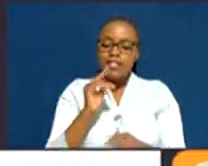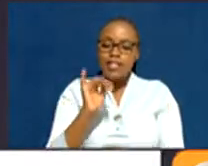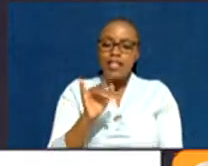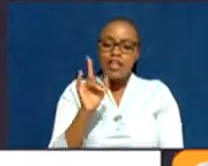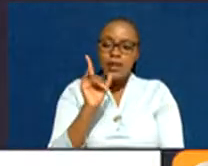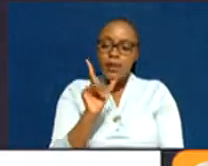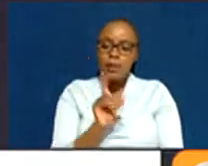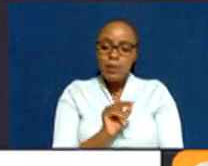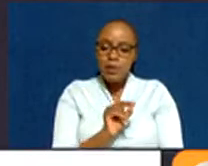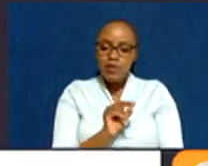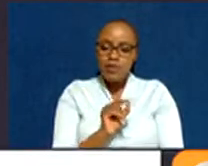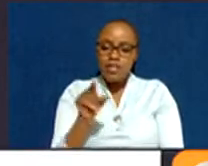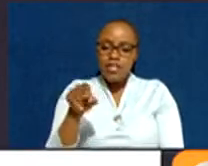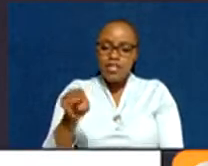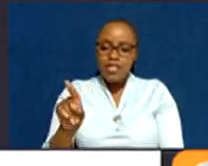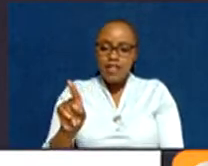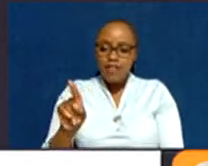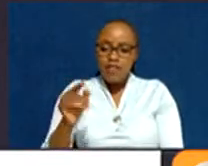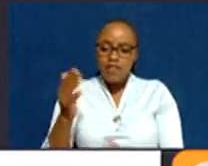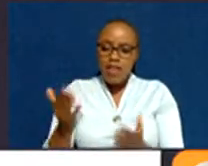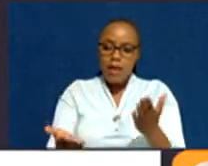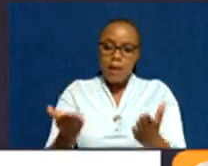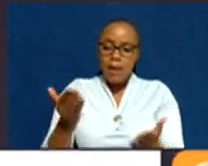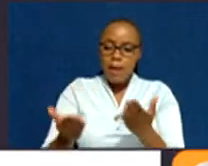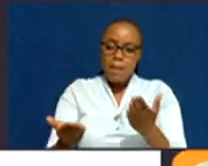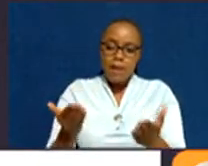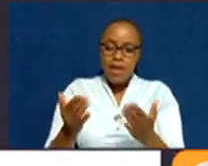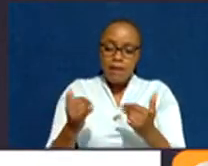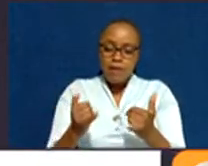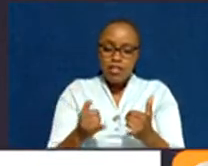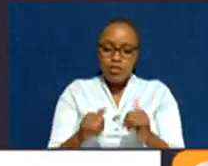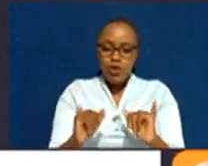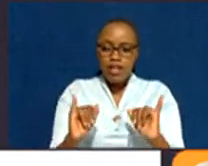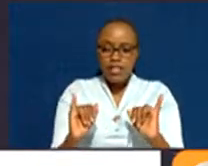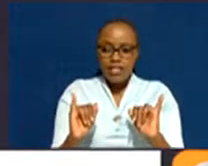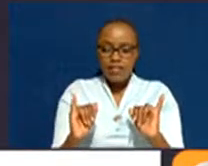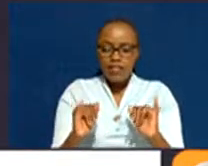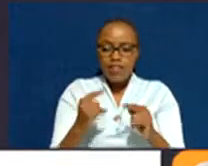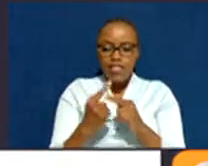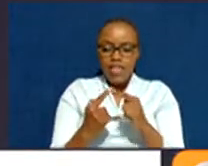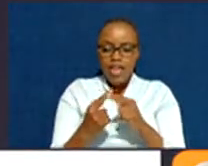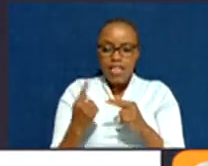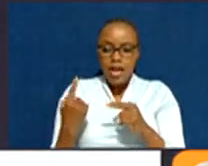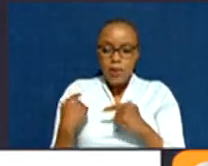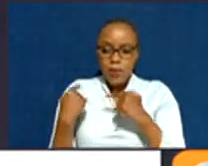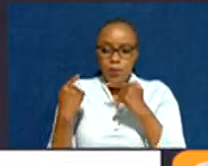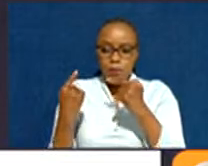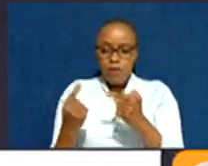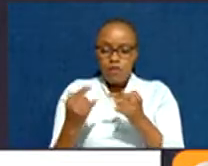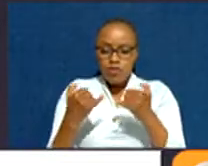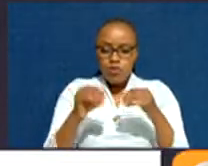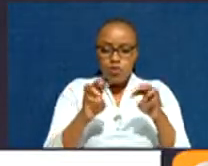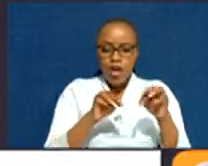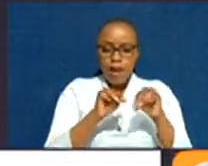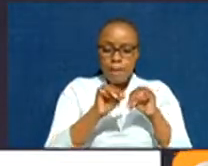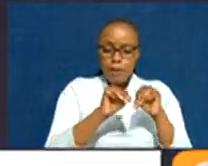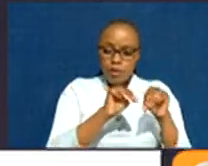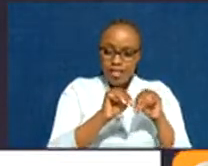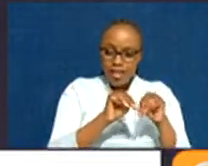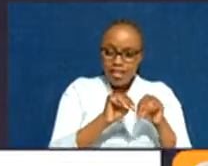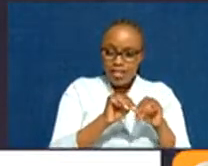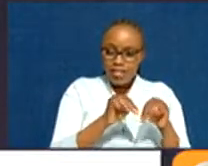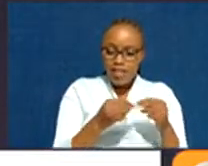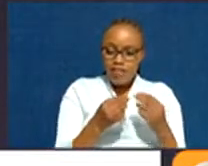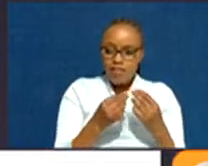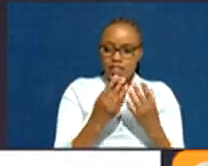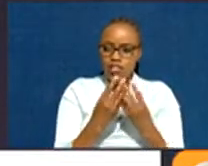that, she's also perhaps tried over the last 70 years to moderate, so to speak,